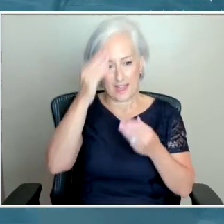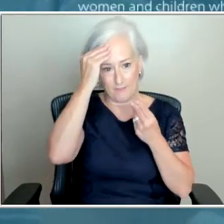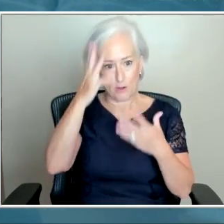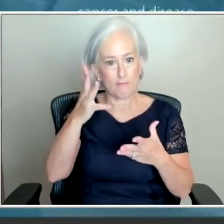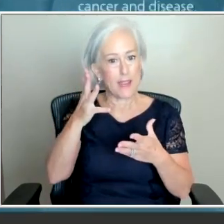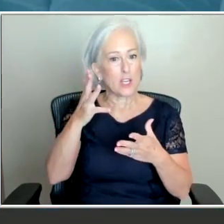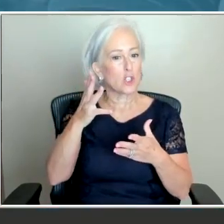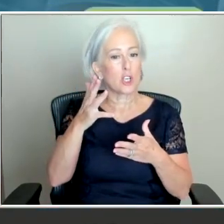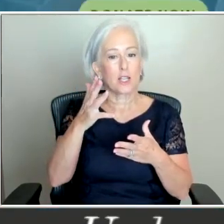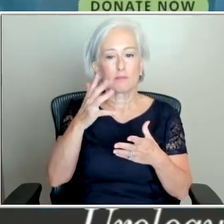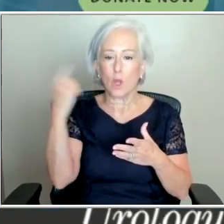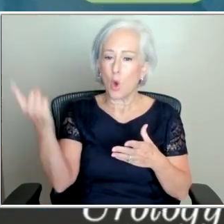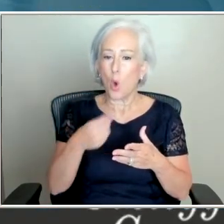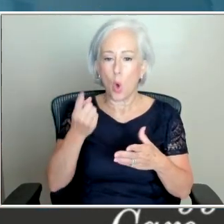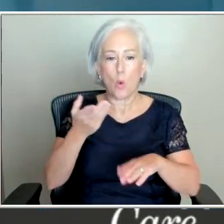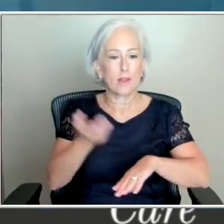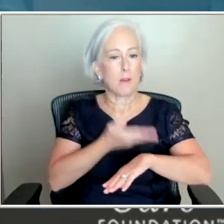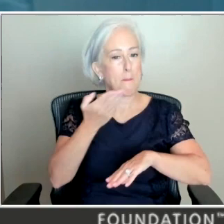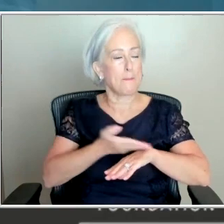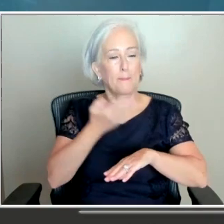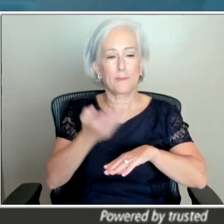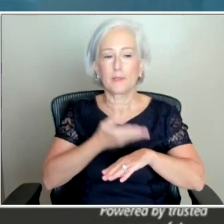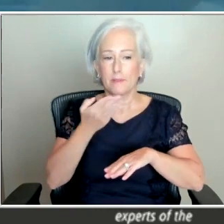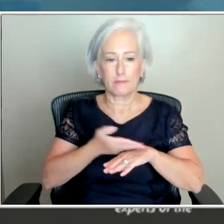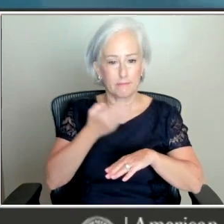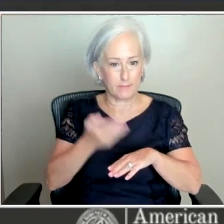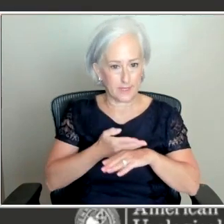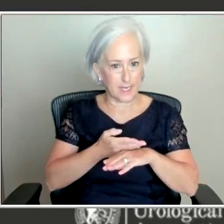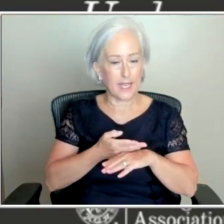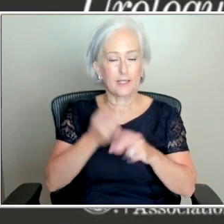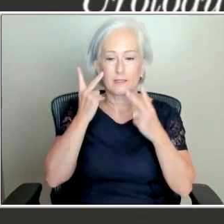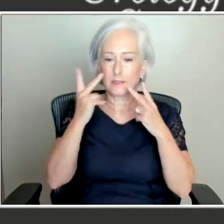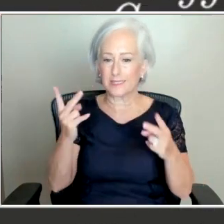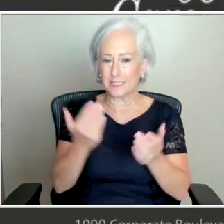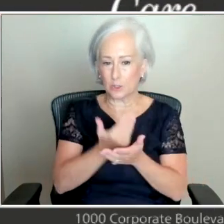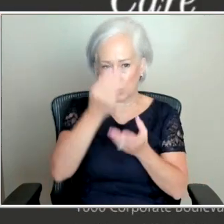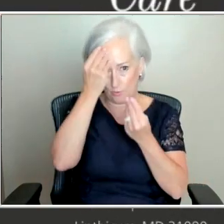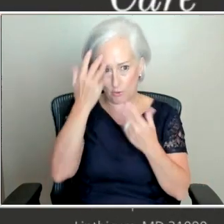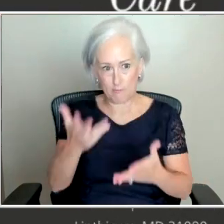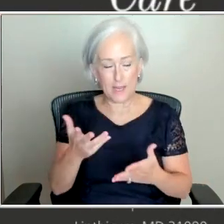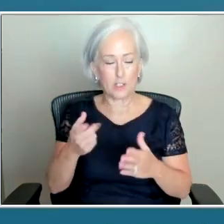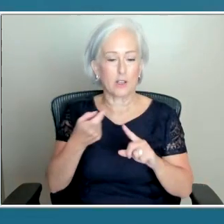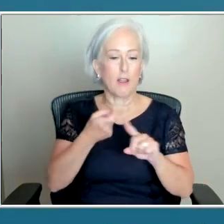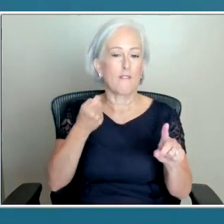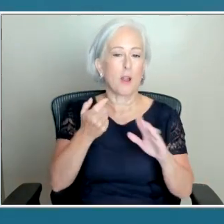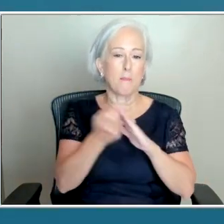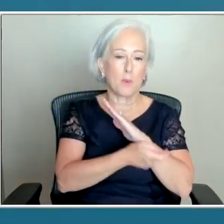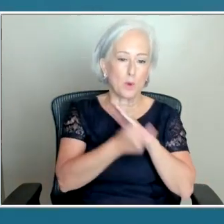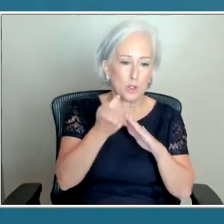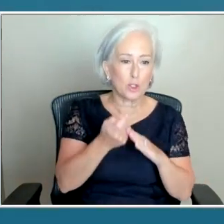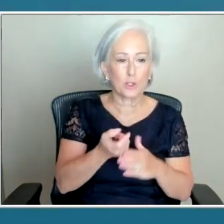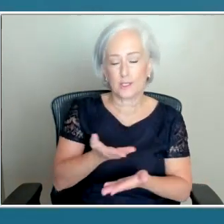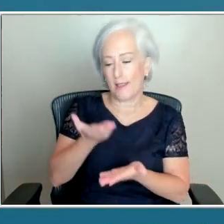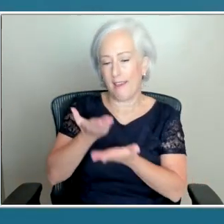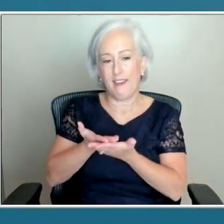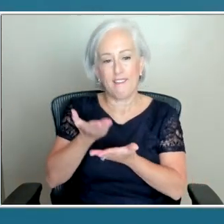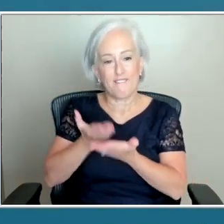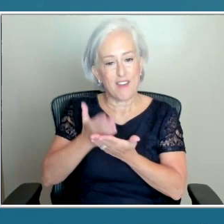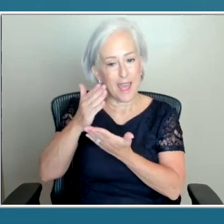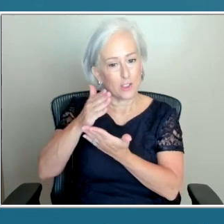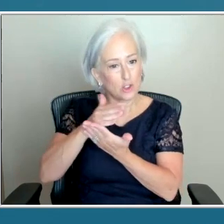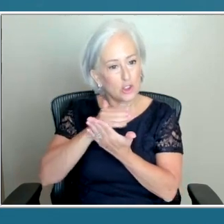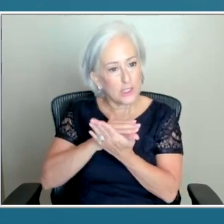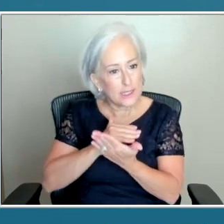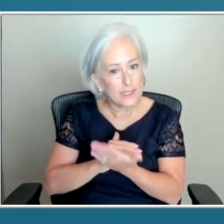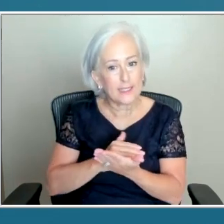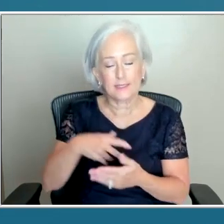we are constantly updating the pamphlets, but you can find patient brochures, some fact sheets. There are a lot of podcasts to listen to. And it covers